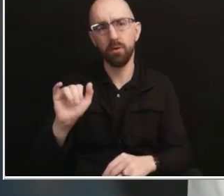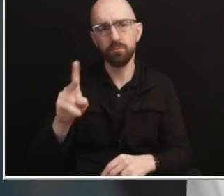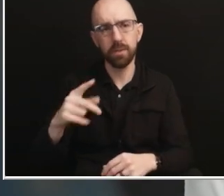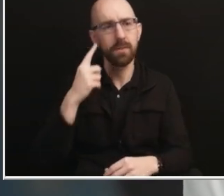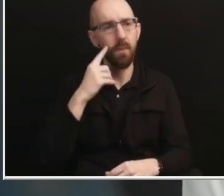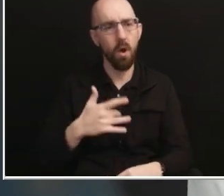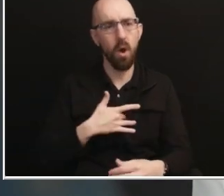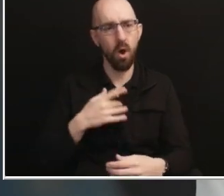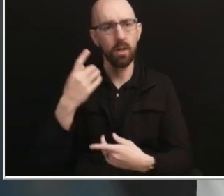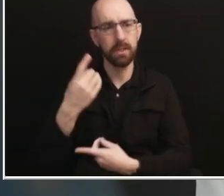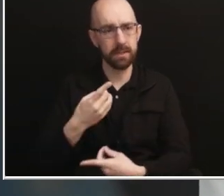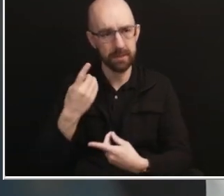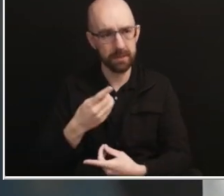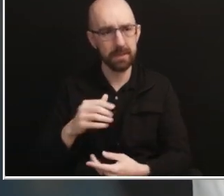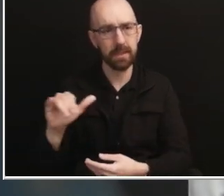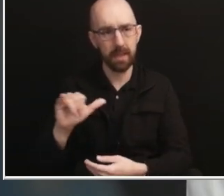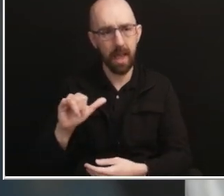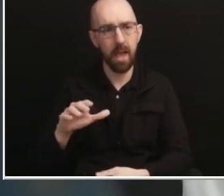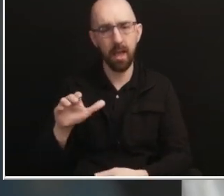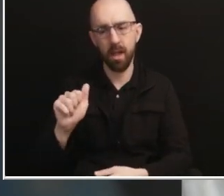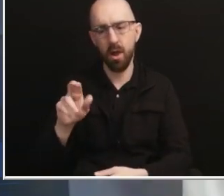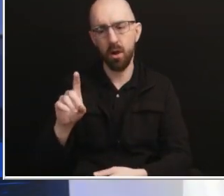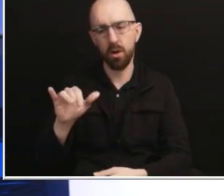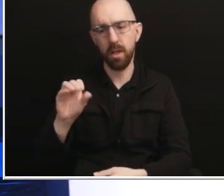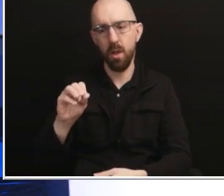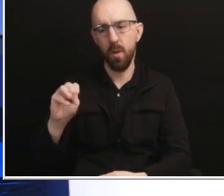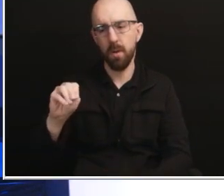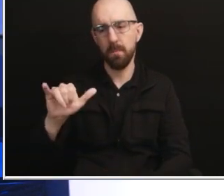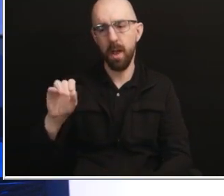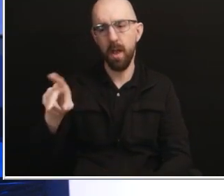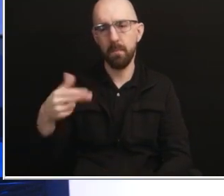disease, like cardiomyopathy for a short period of time.